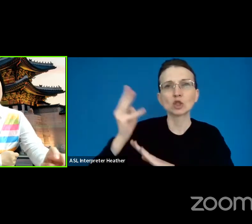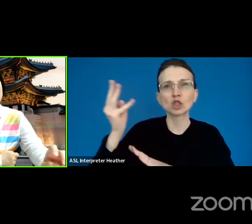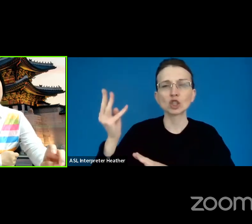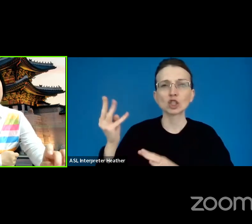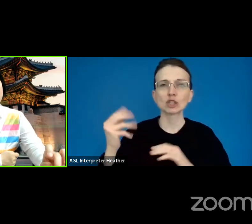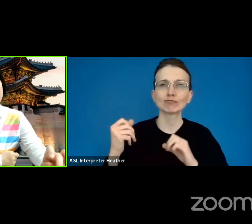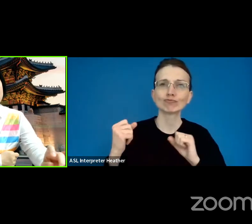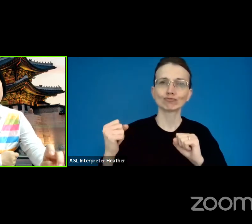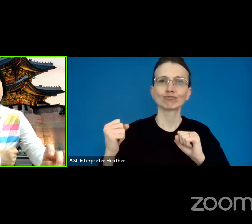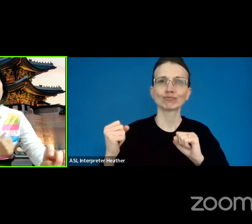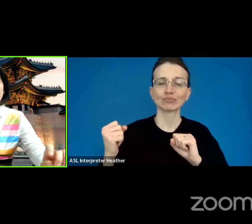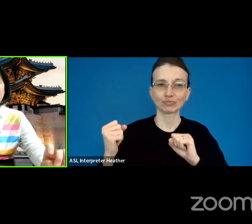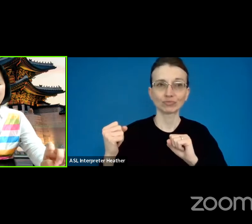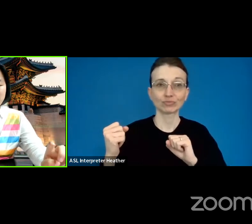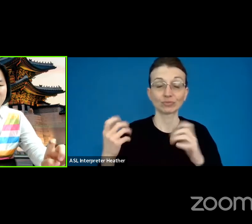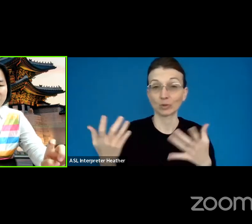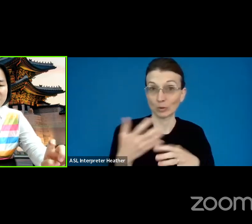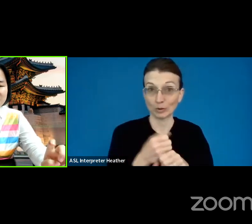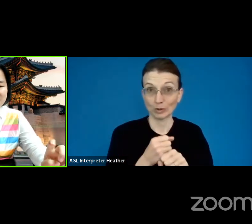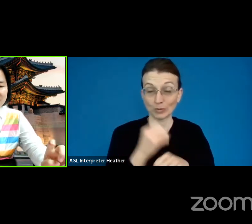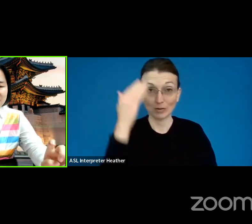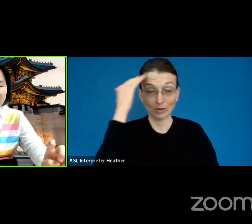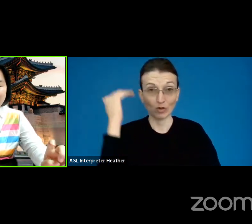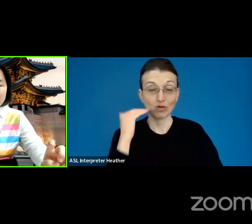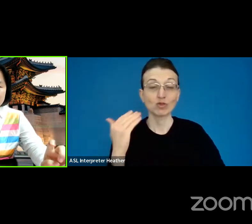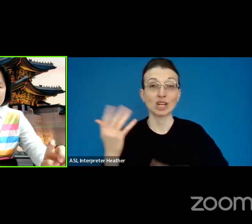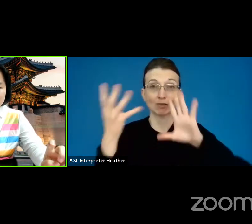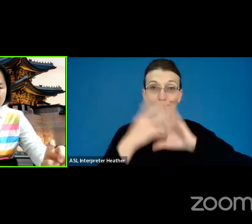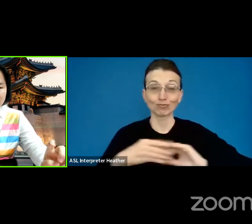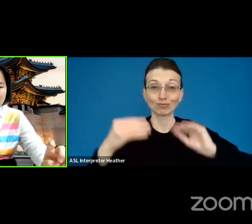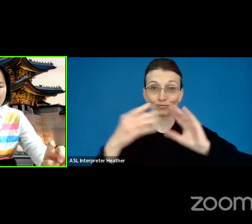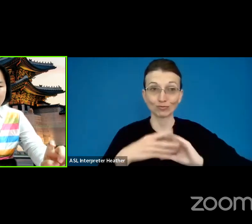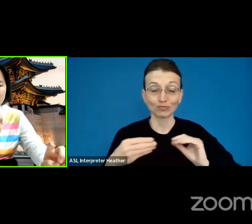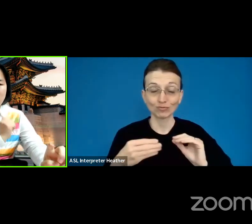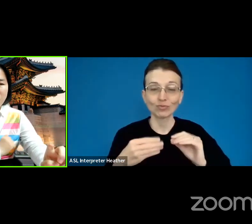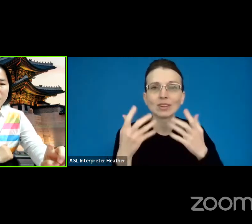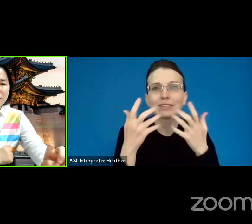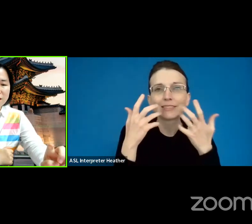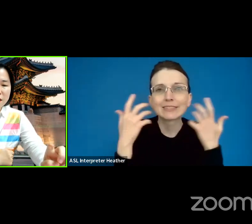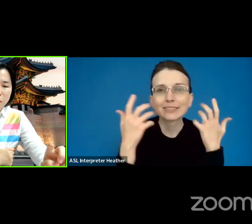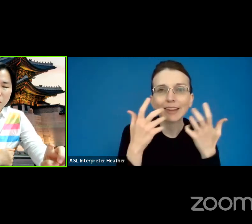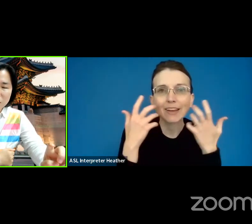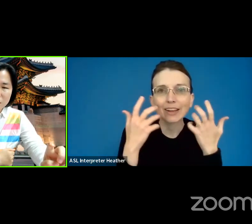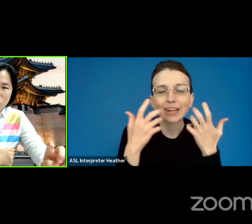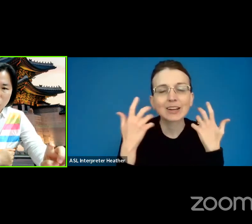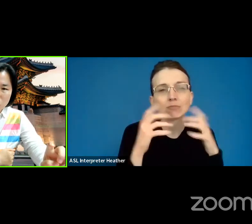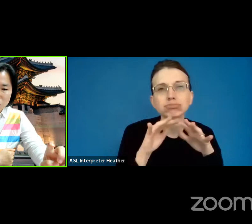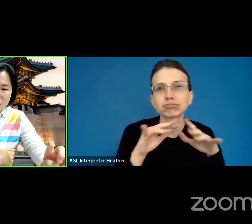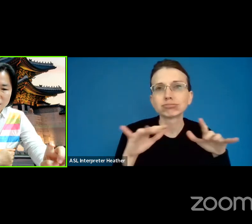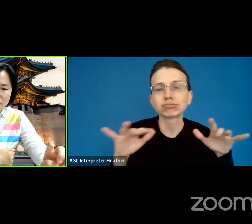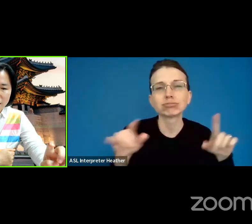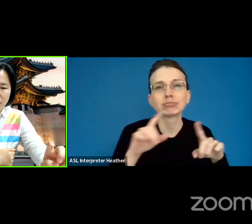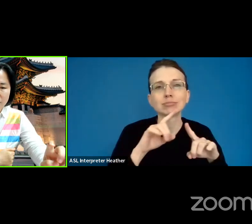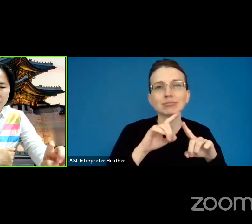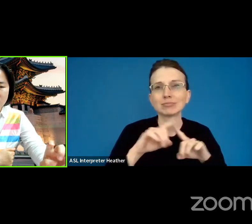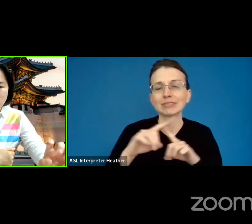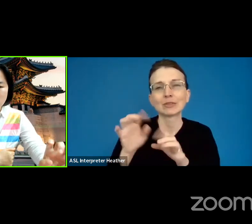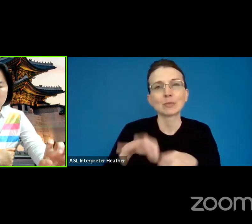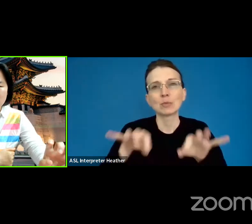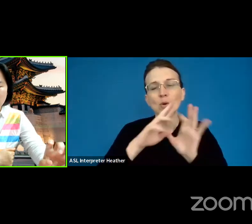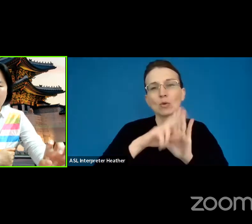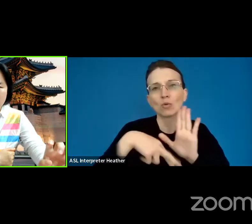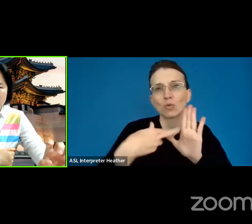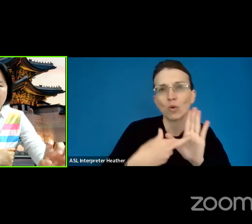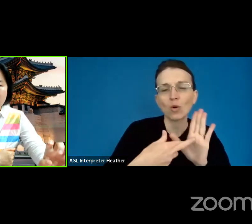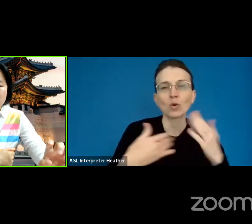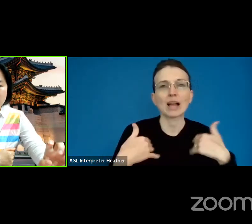So, to summarize, in Korean folk tales, tigers have various important roles and